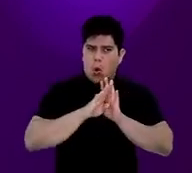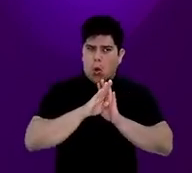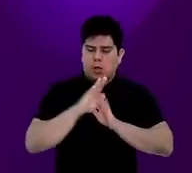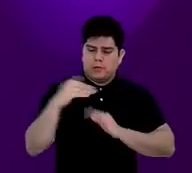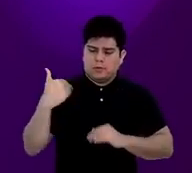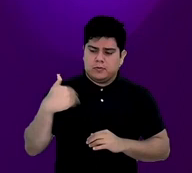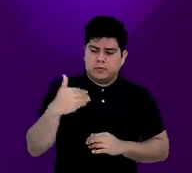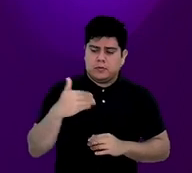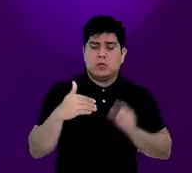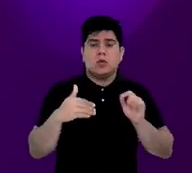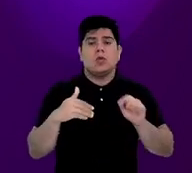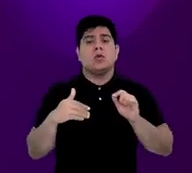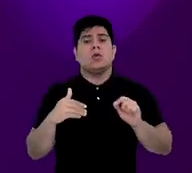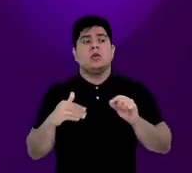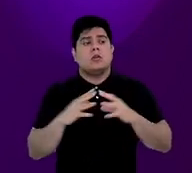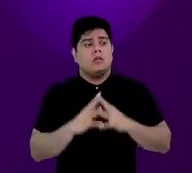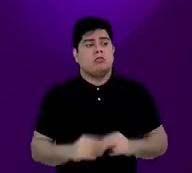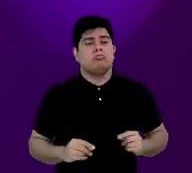amount of light.